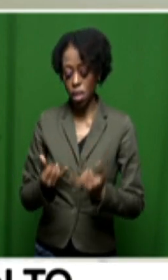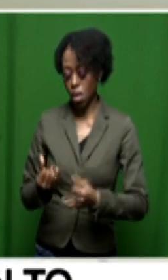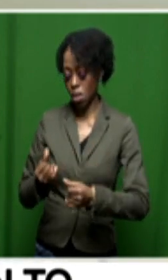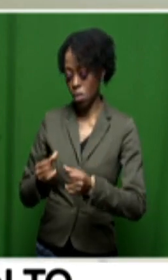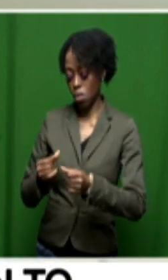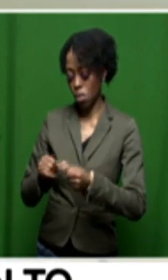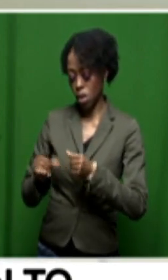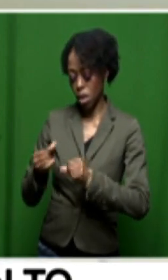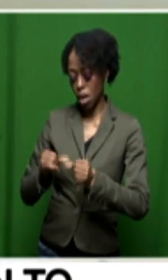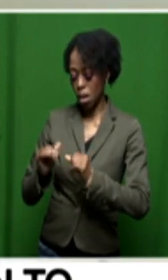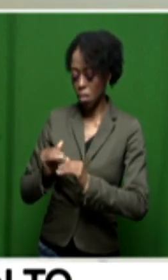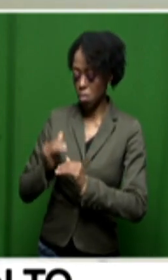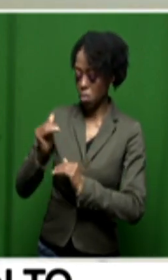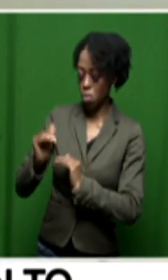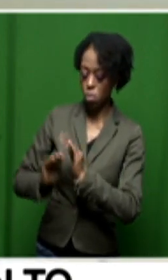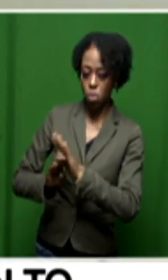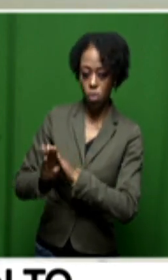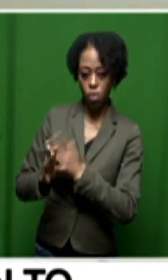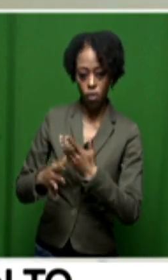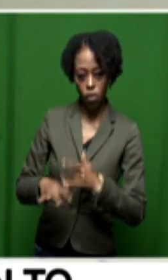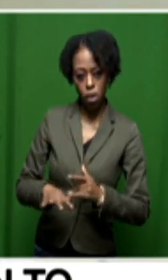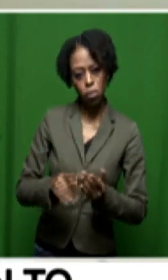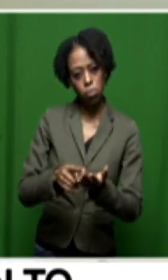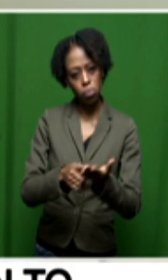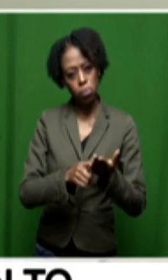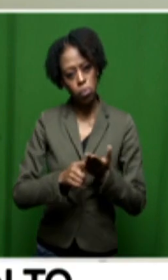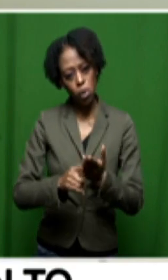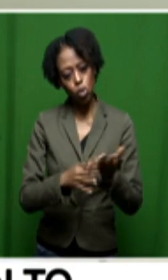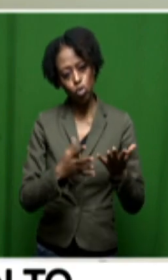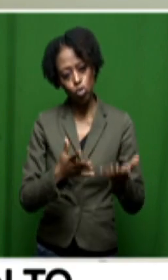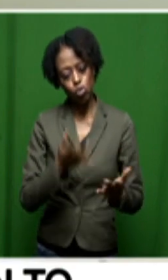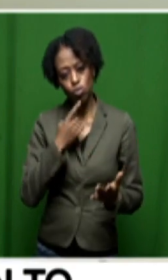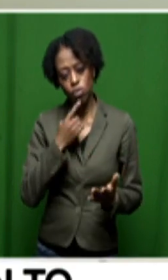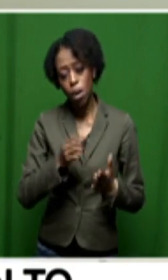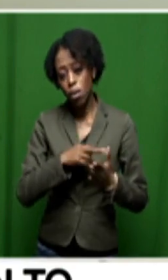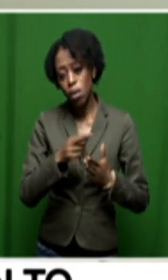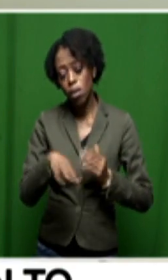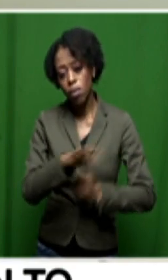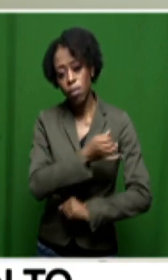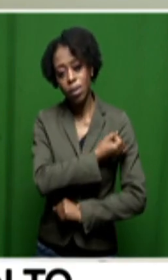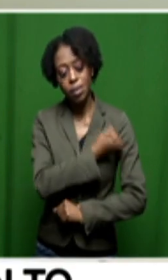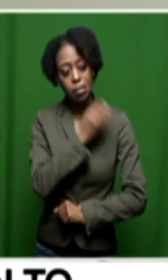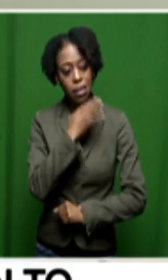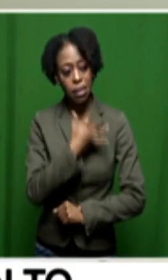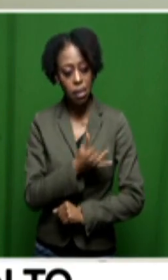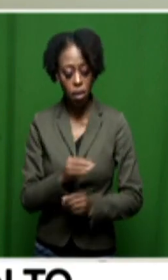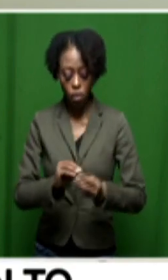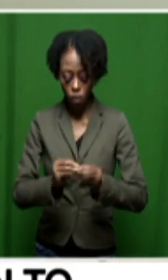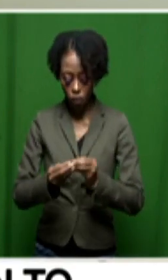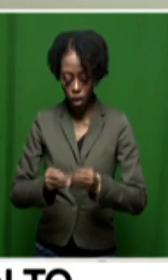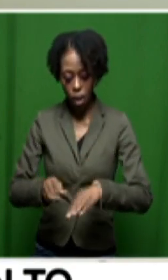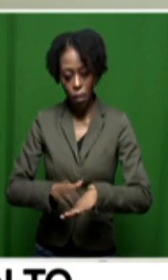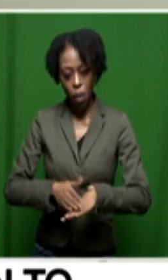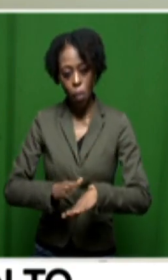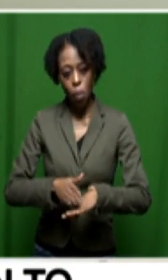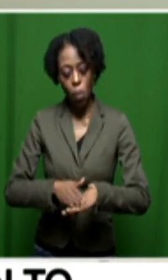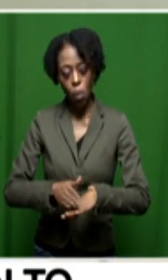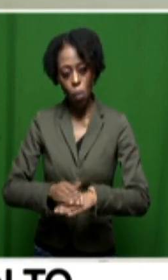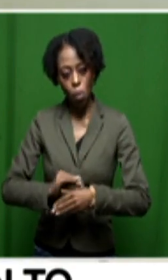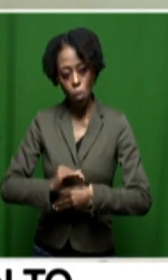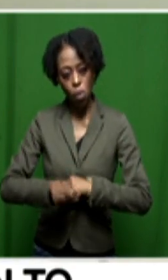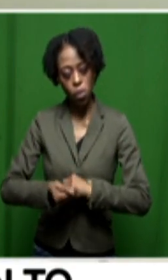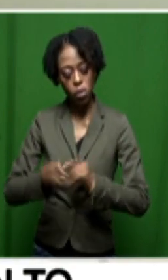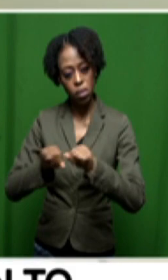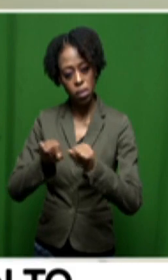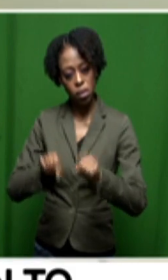you spoke about what you just spoke about, the conjugate vaccines, that allowed us to produce better immunity and